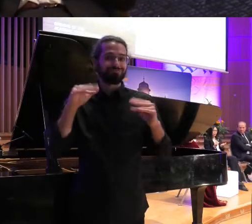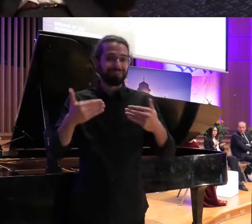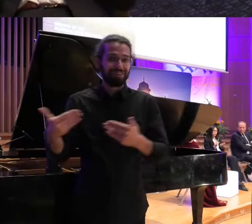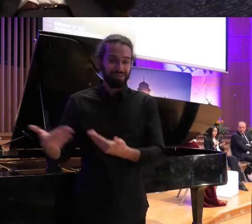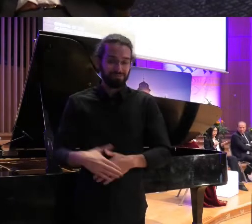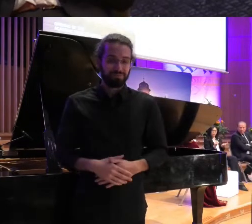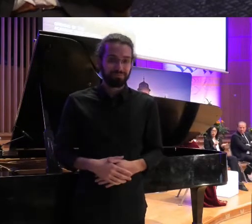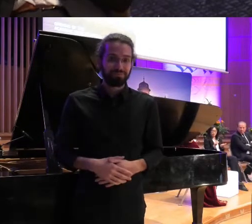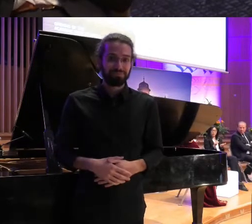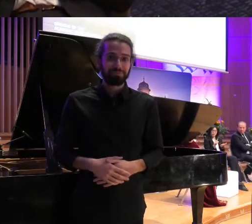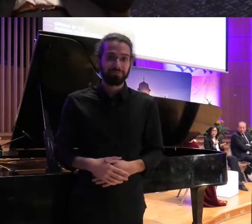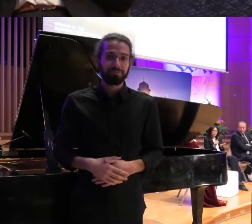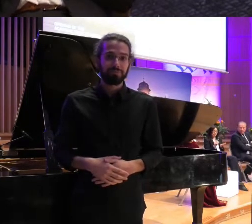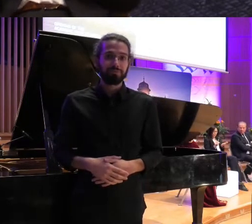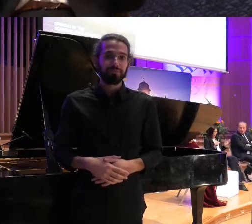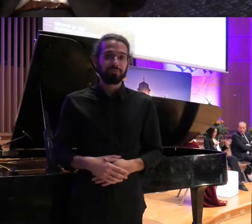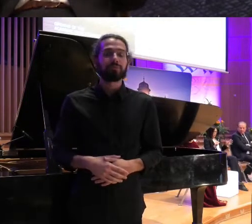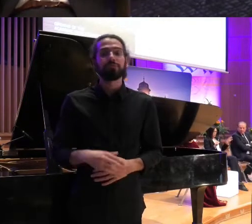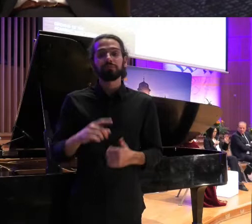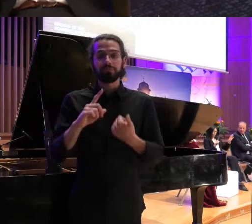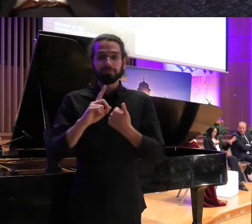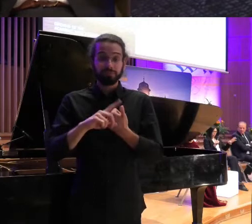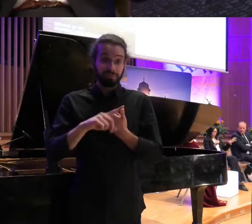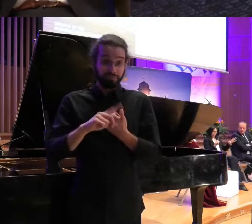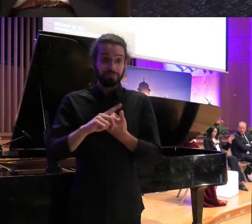one shortcoming of the SDGs is that